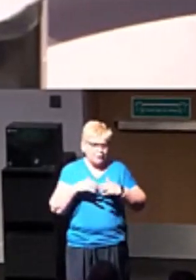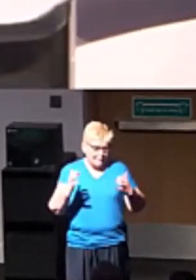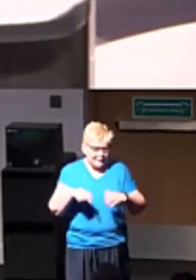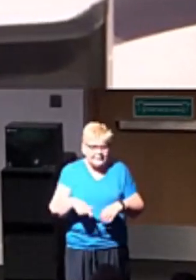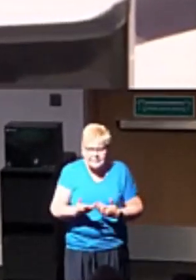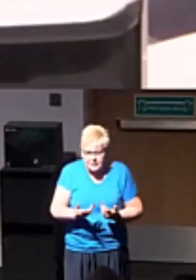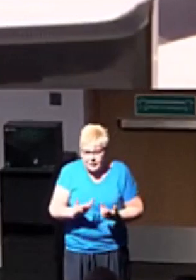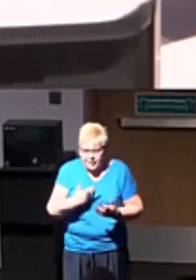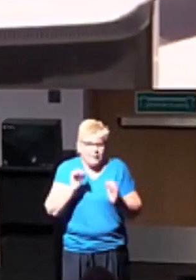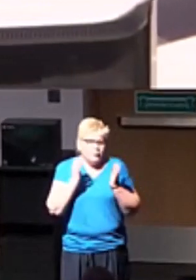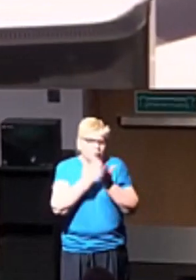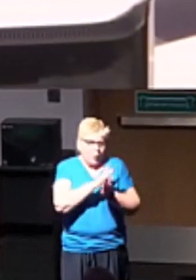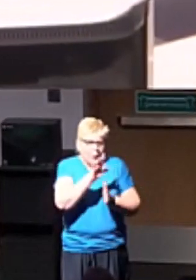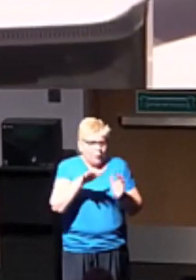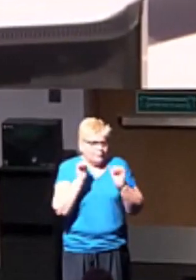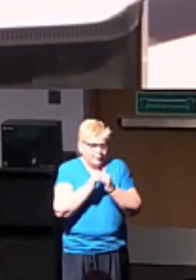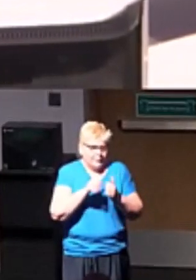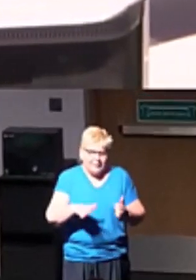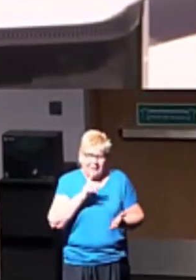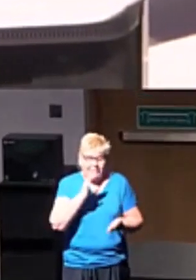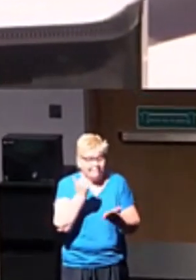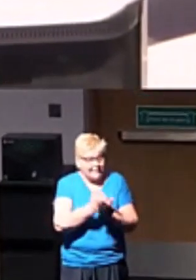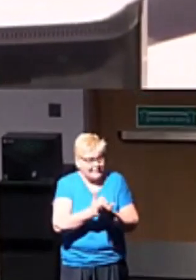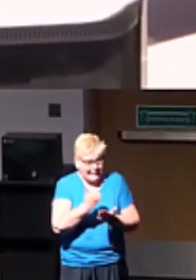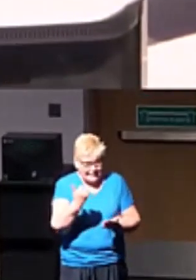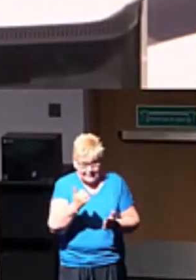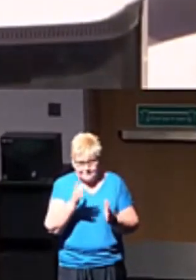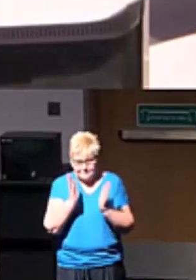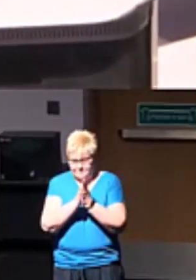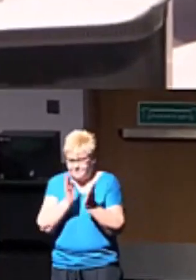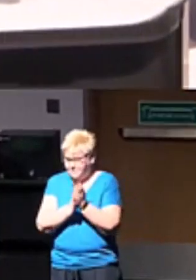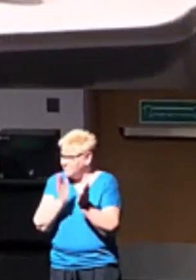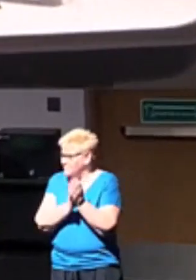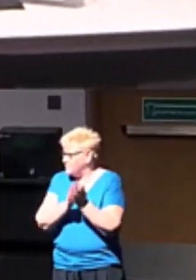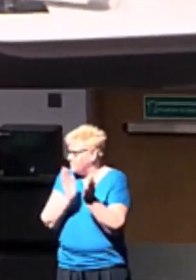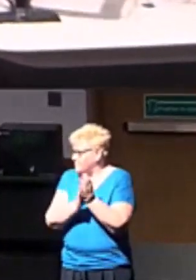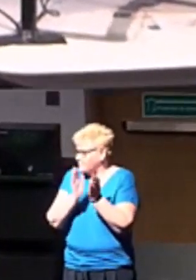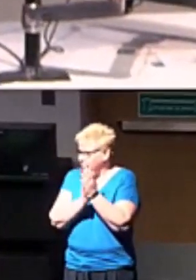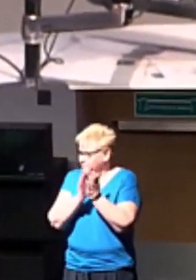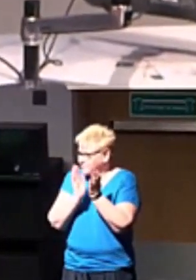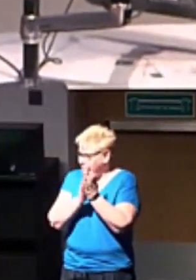sure you'll all agree that it's been absolutely fantastic.